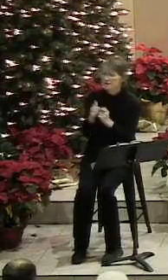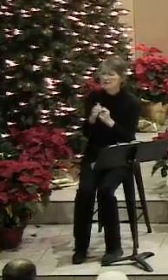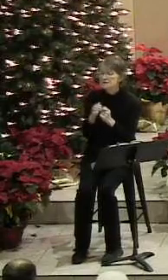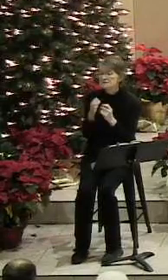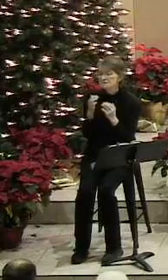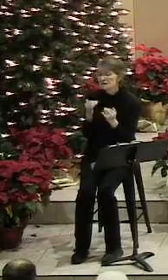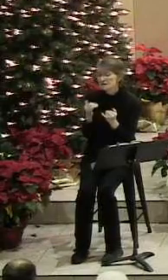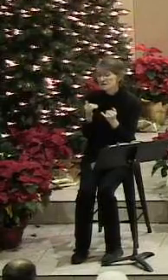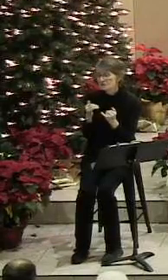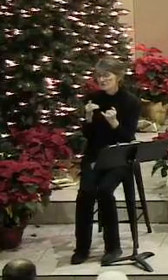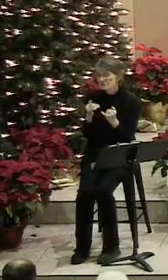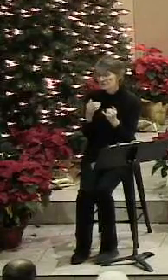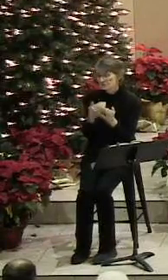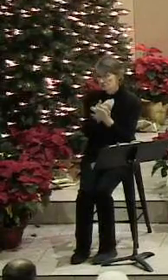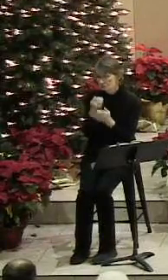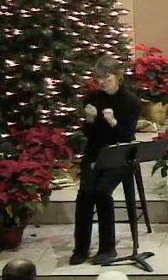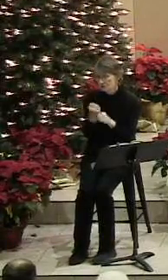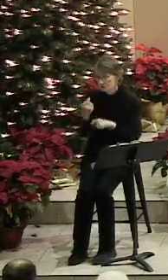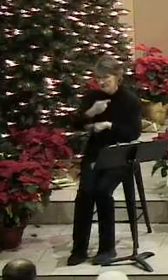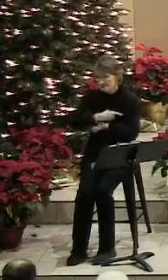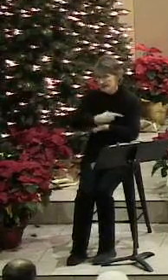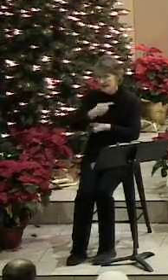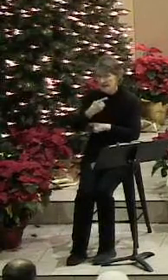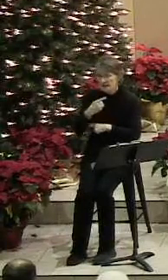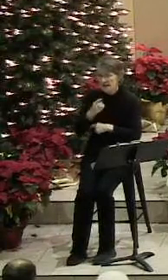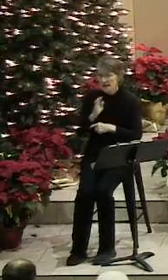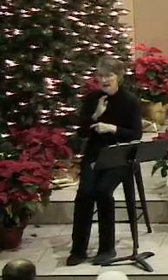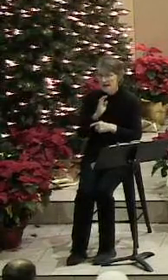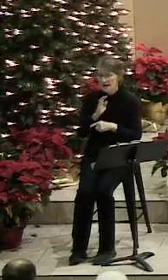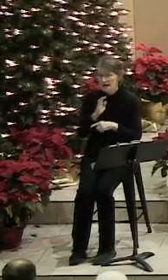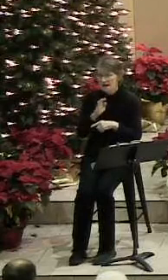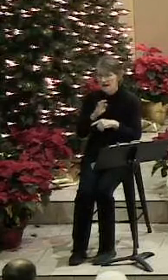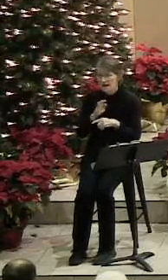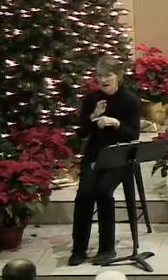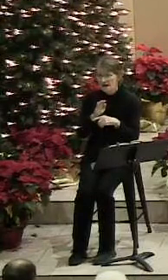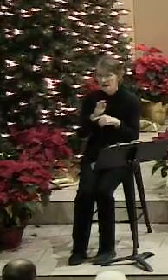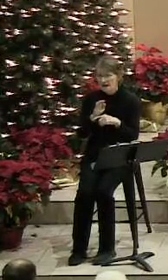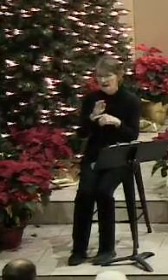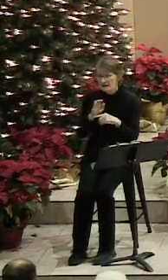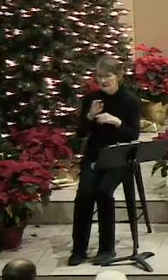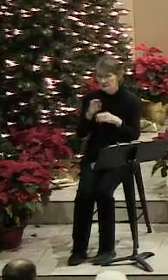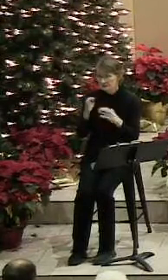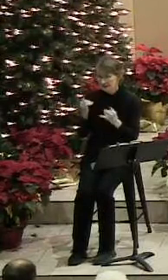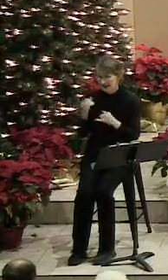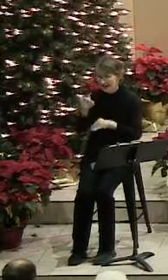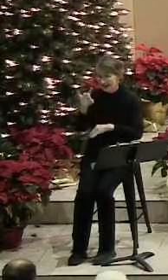So on this New Year's Day, and on this Christmas feast day, the eighth day of